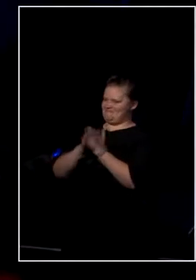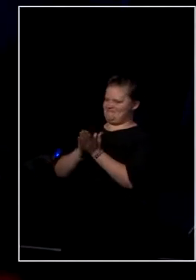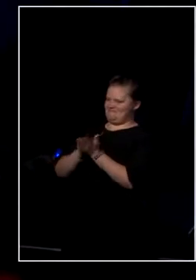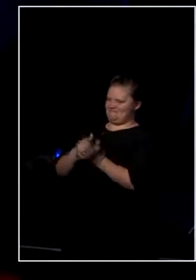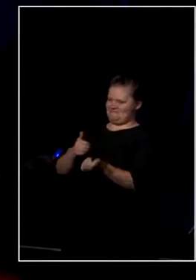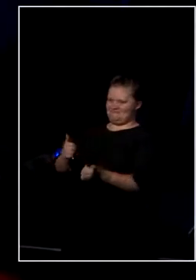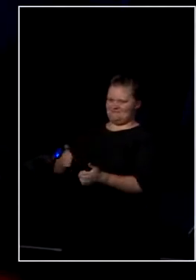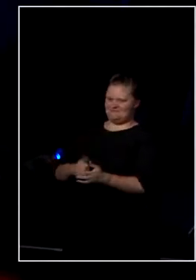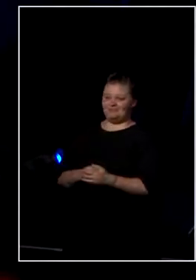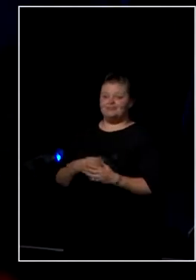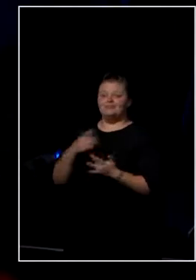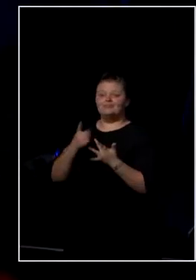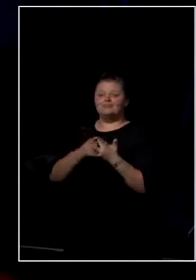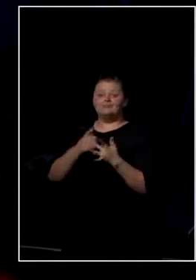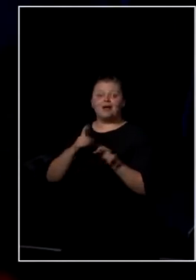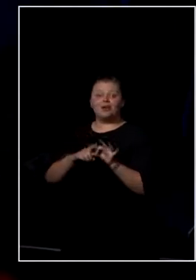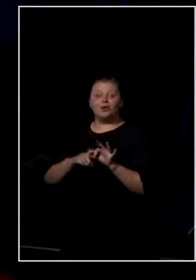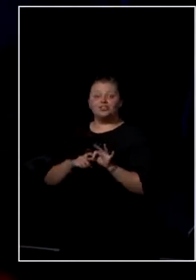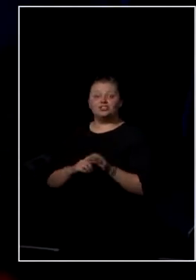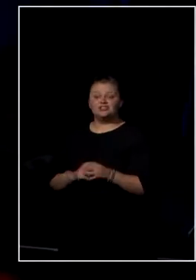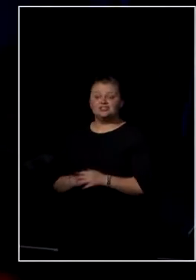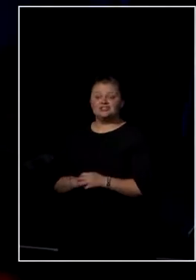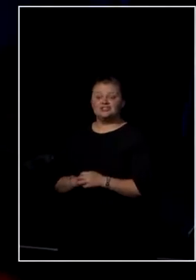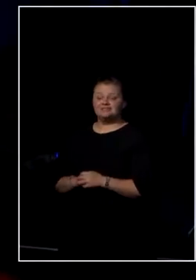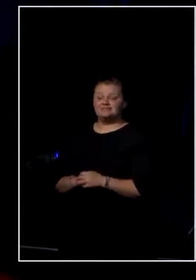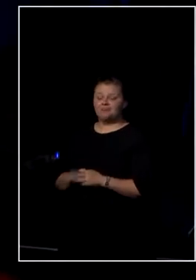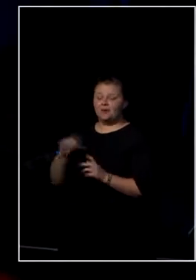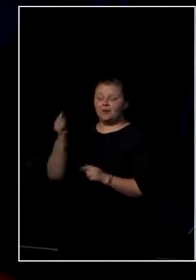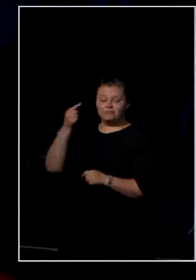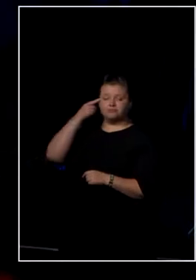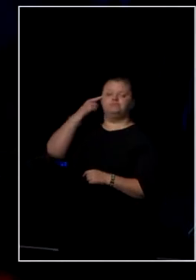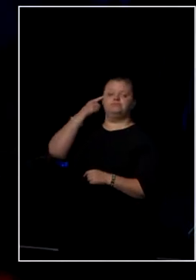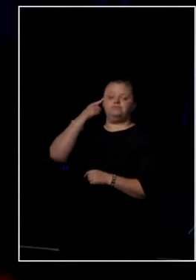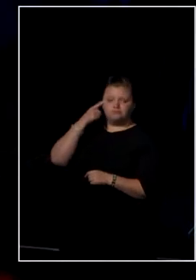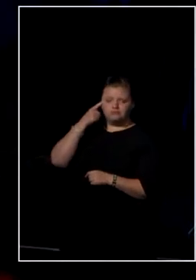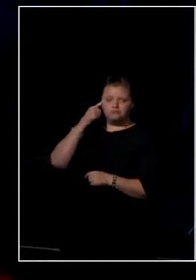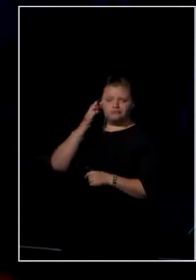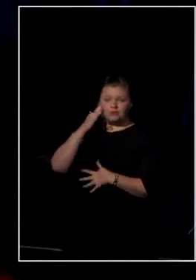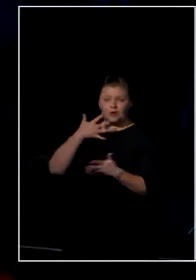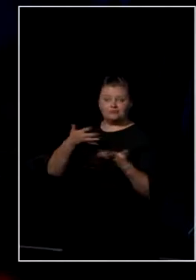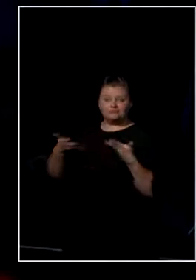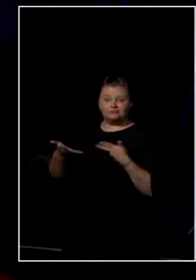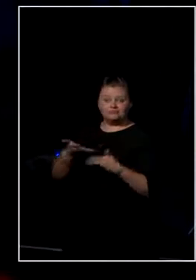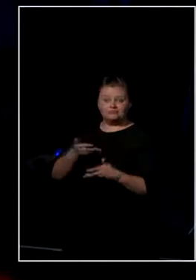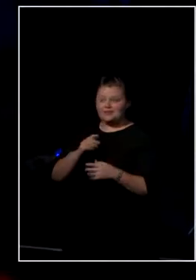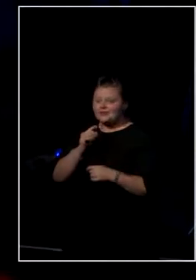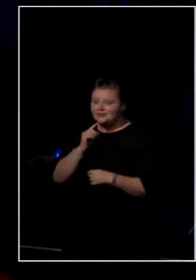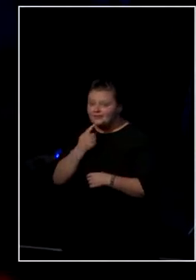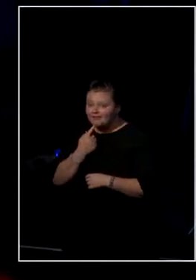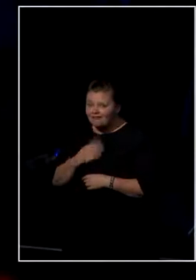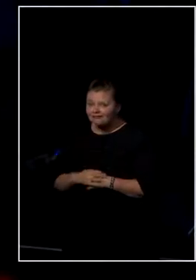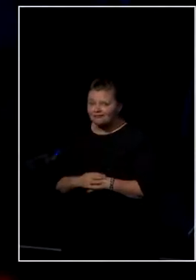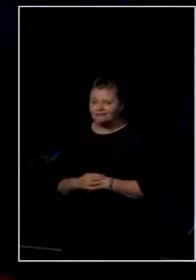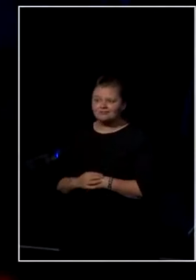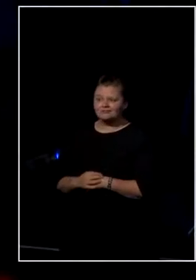Yeah. Any other questions? Tonight, anything occur to you while we were having a chat? Don't be shy.